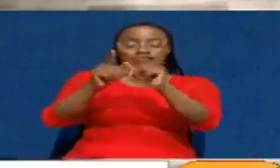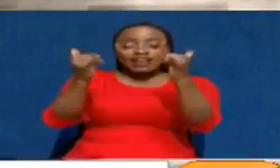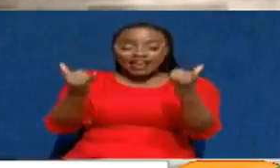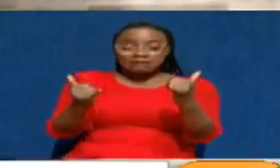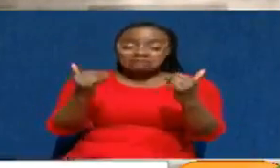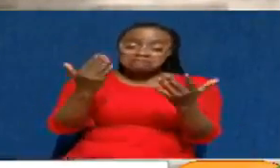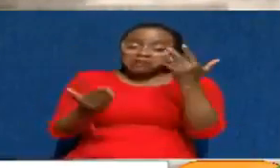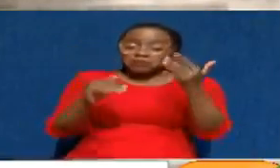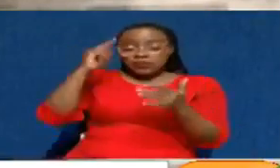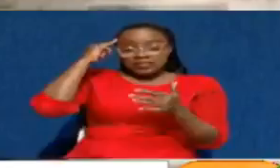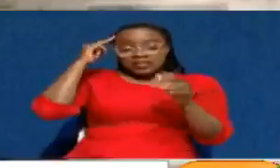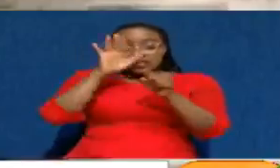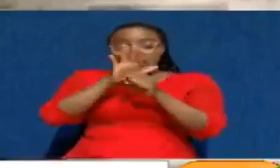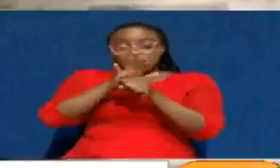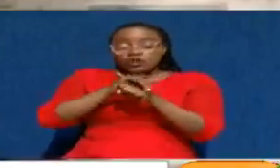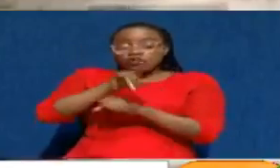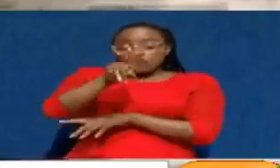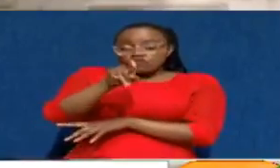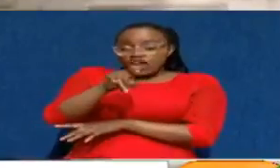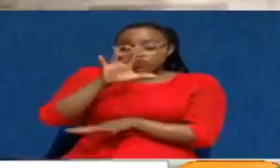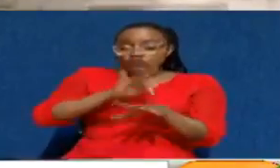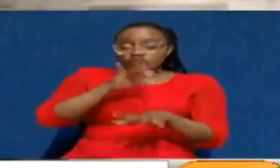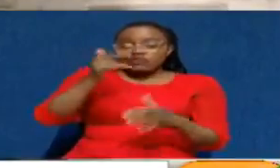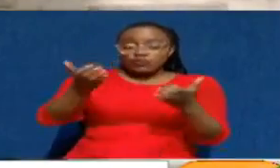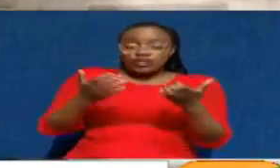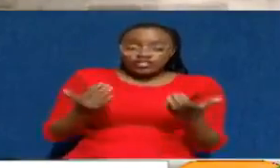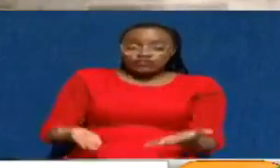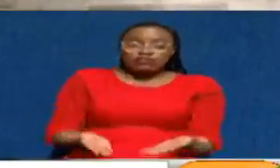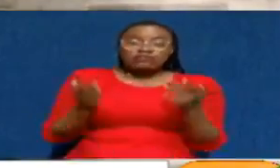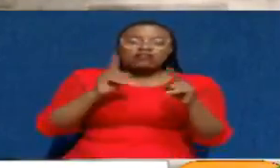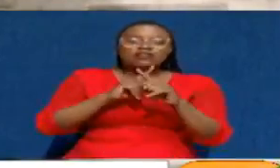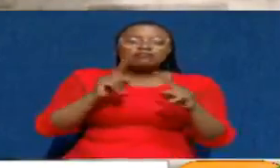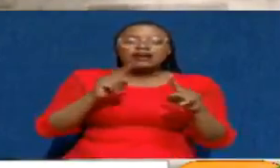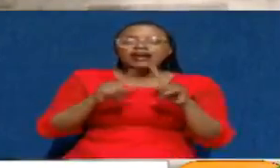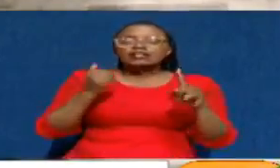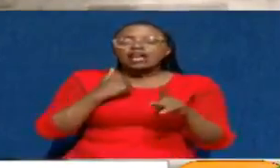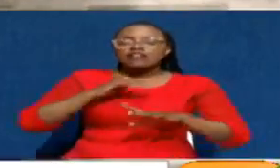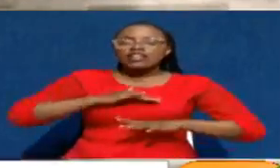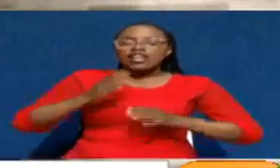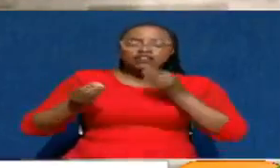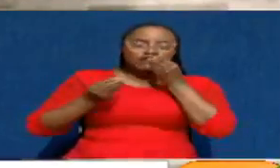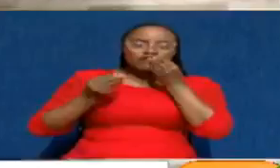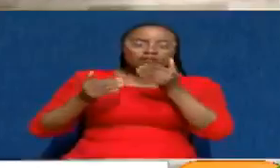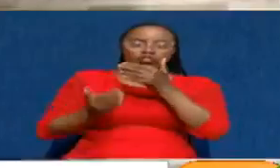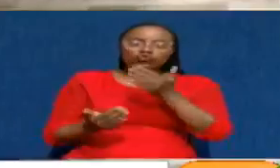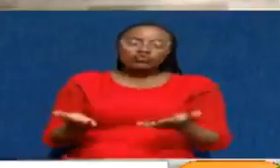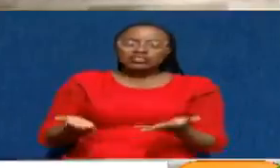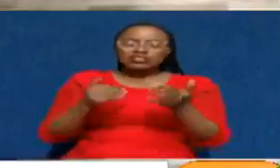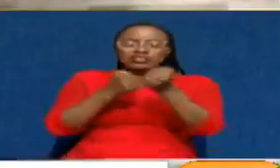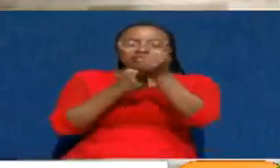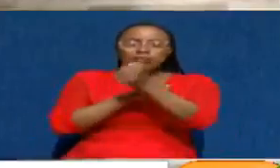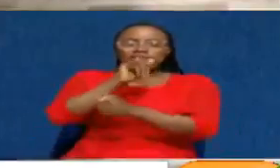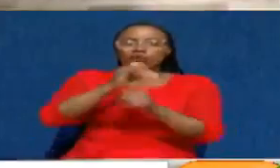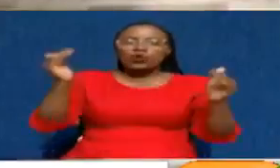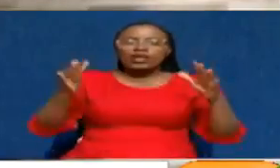though we think that, like with many viral infections, there may be need for a booster, we do not have enough data to support a booster. So we will not be